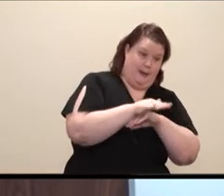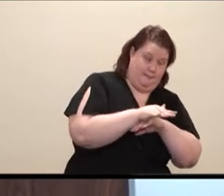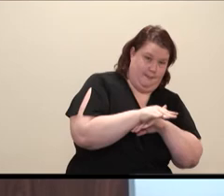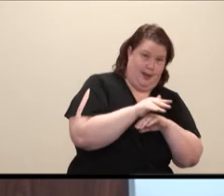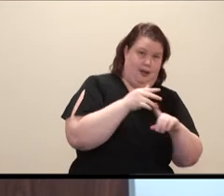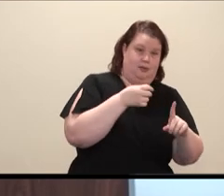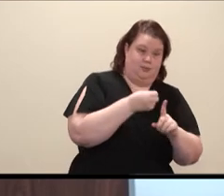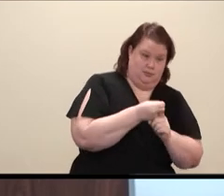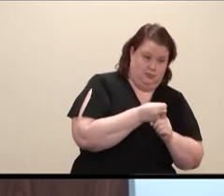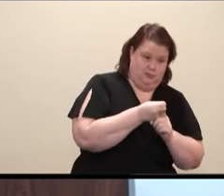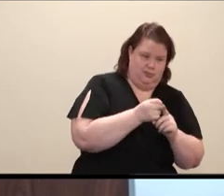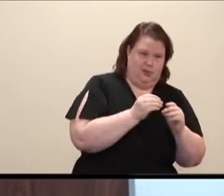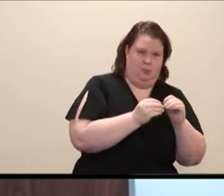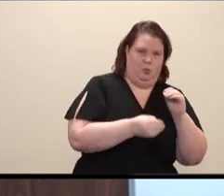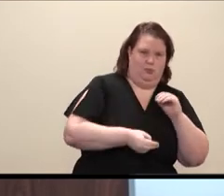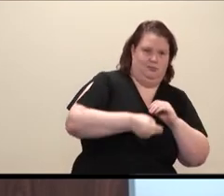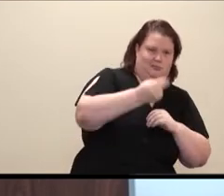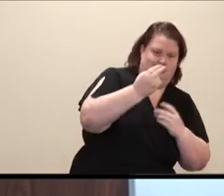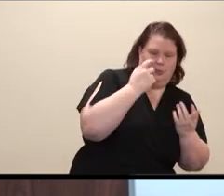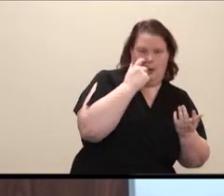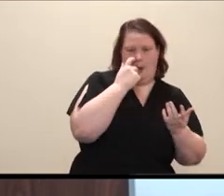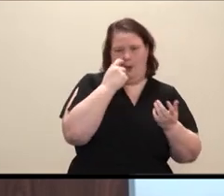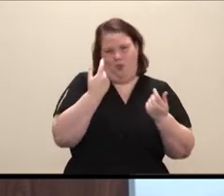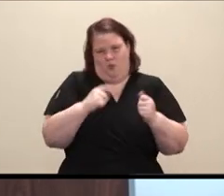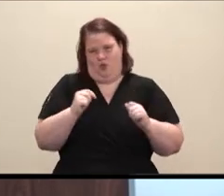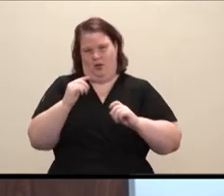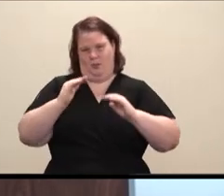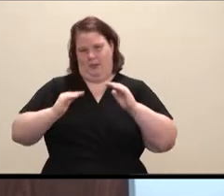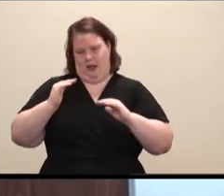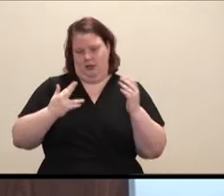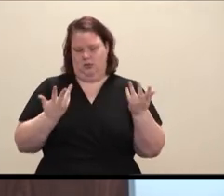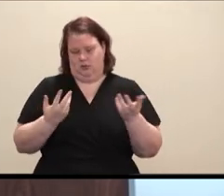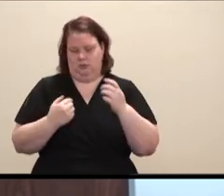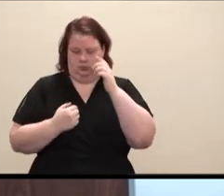So we're constantly trying to strike an appropriate balance there. I think we've done that.